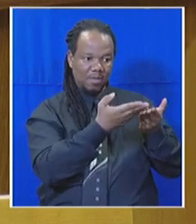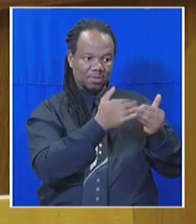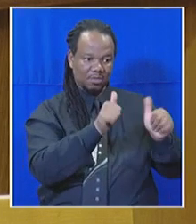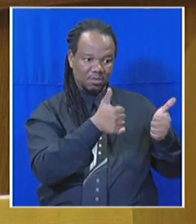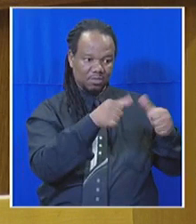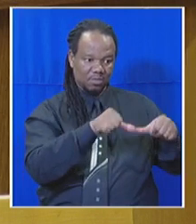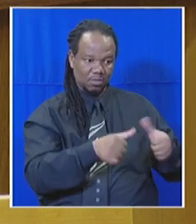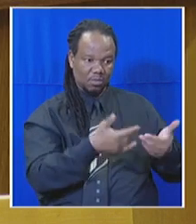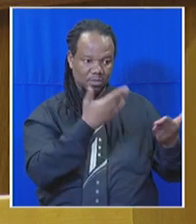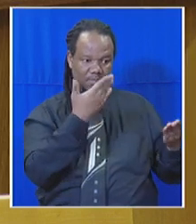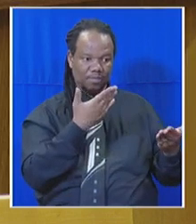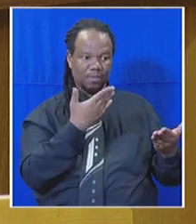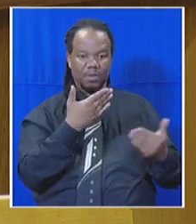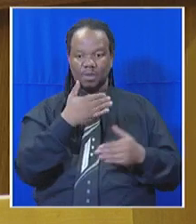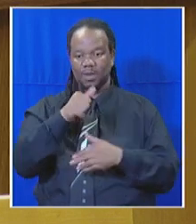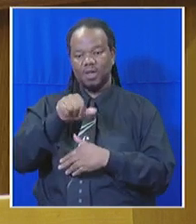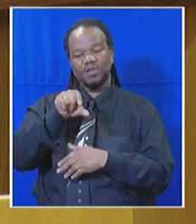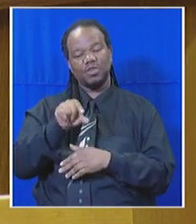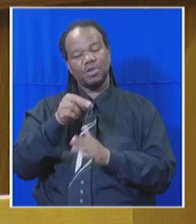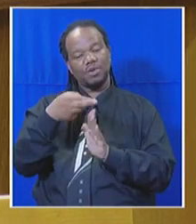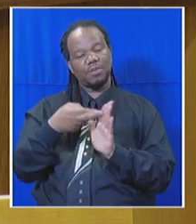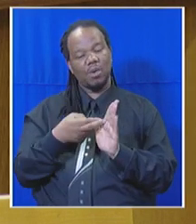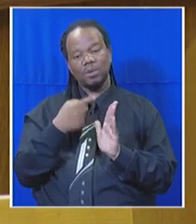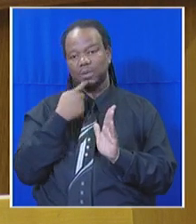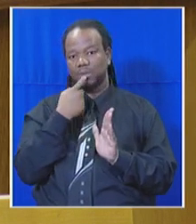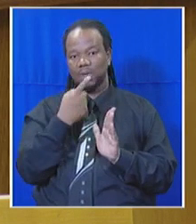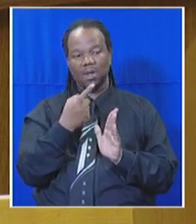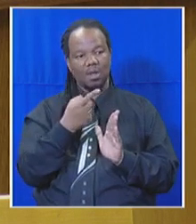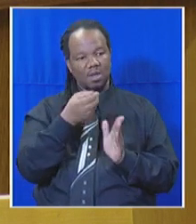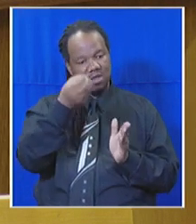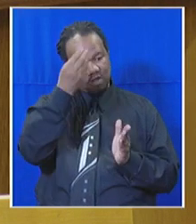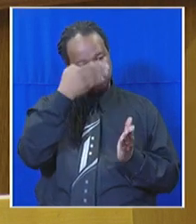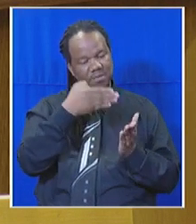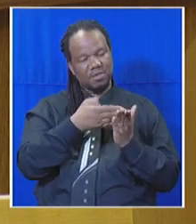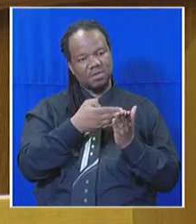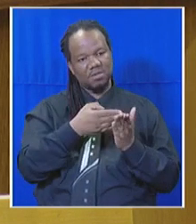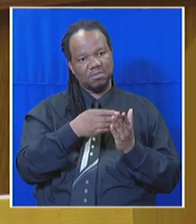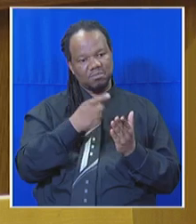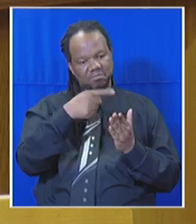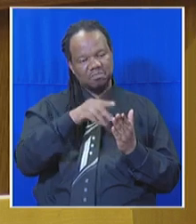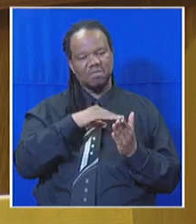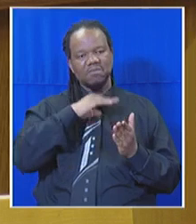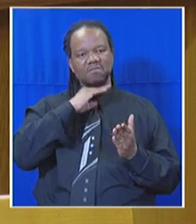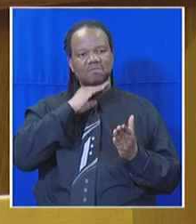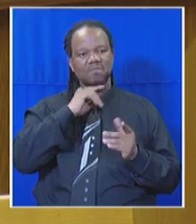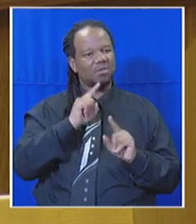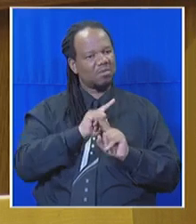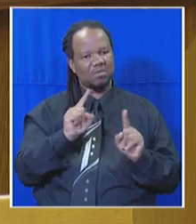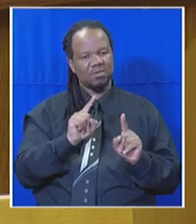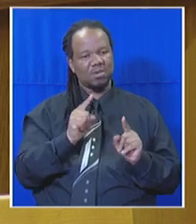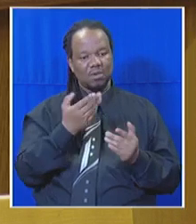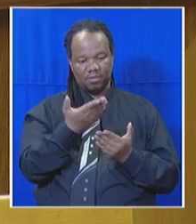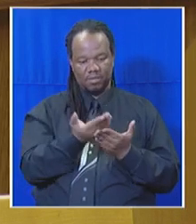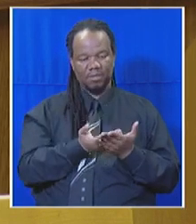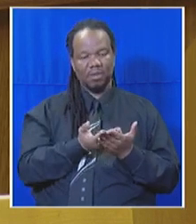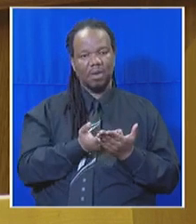similarly highlighted inaccurate and insufficient information as an obstacle to making a true and reflective assessment of the